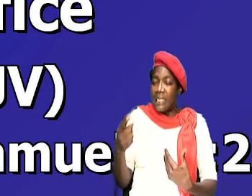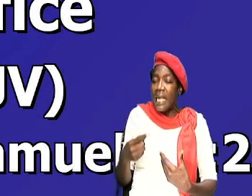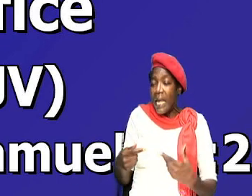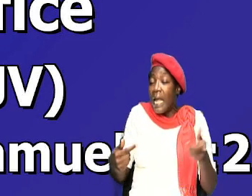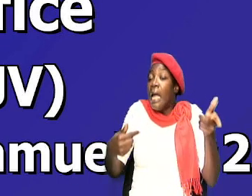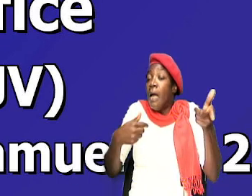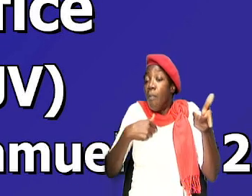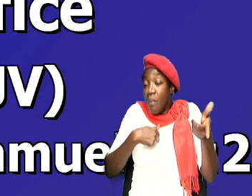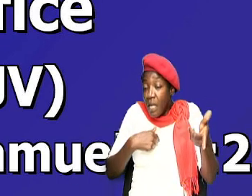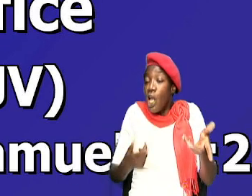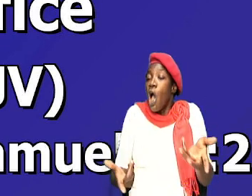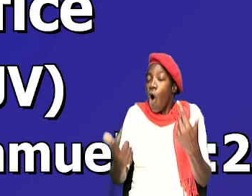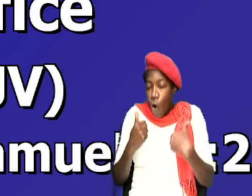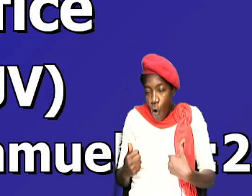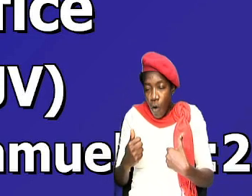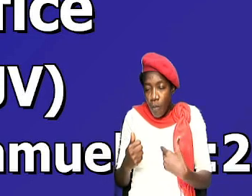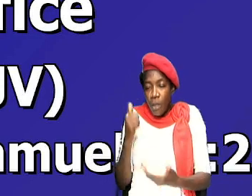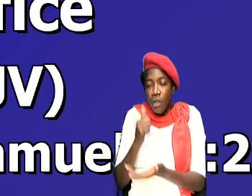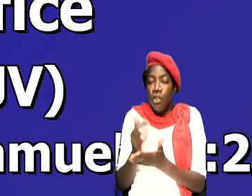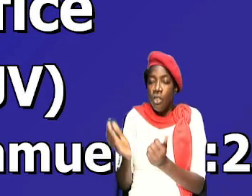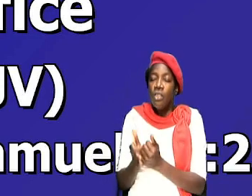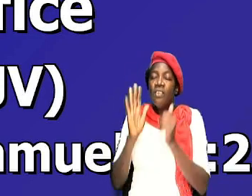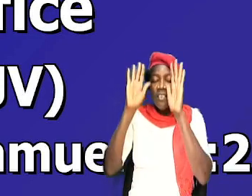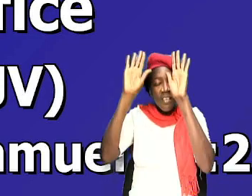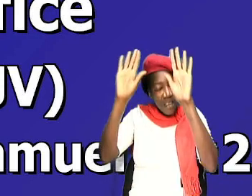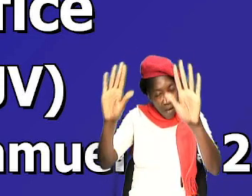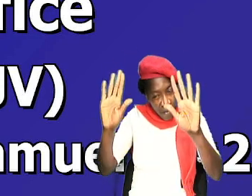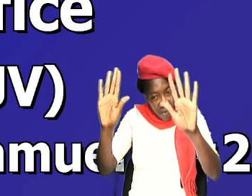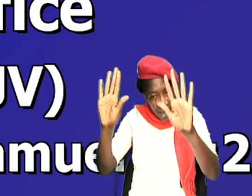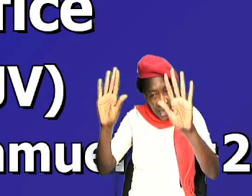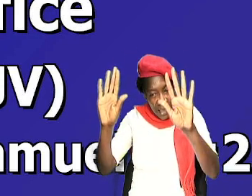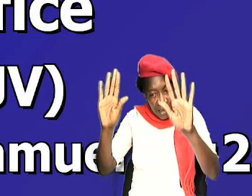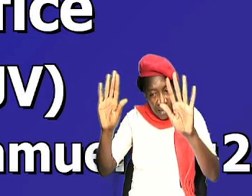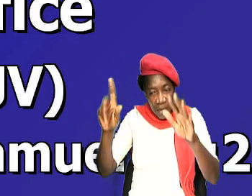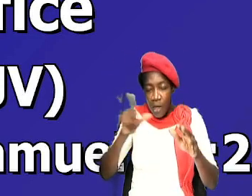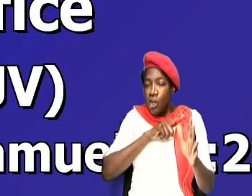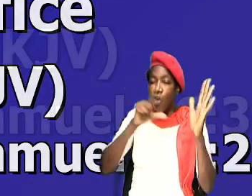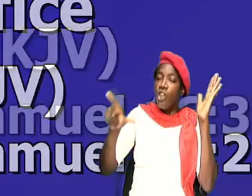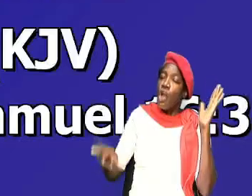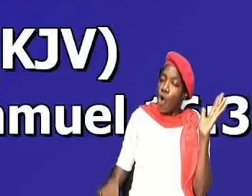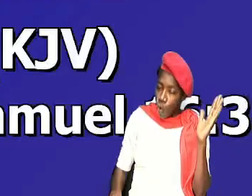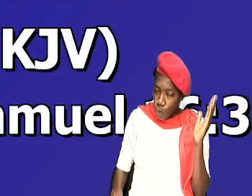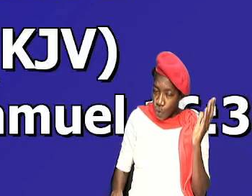come to sacrifice to the Lord.